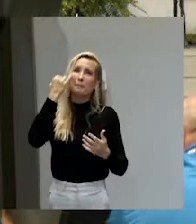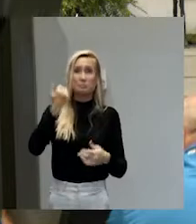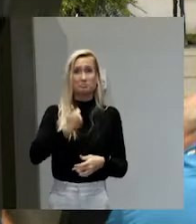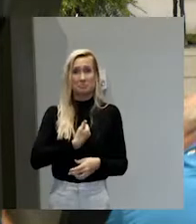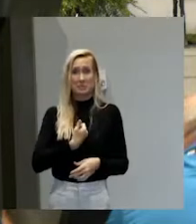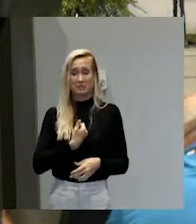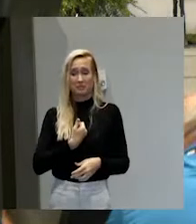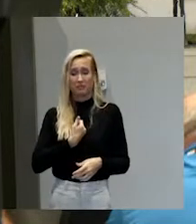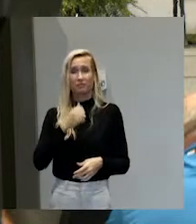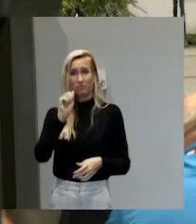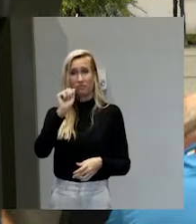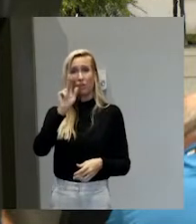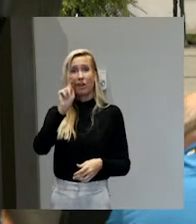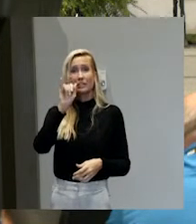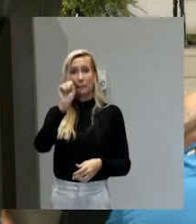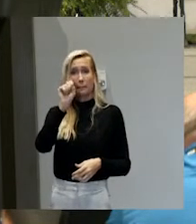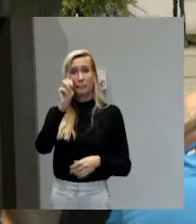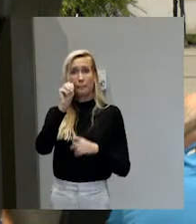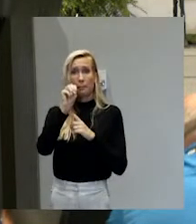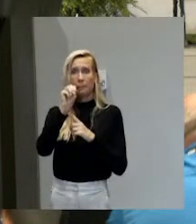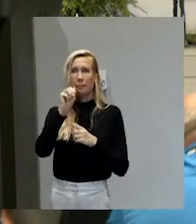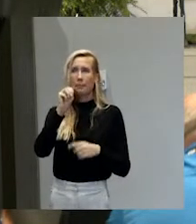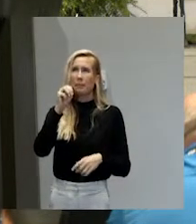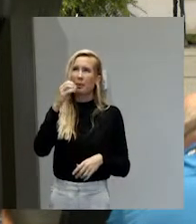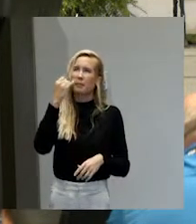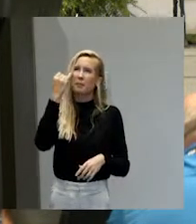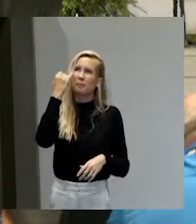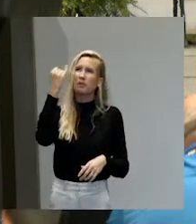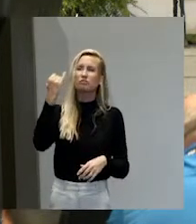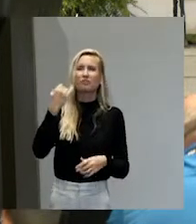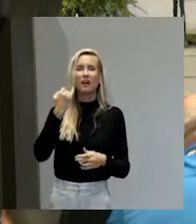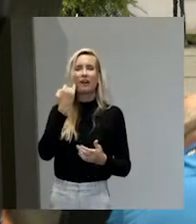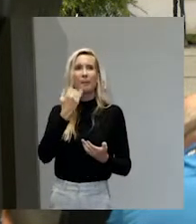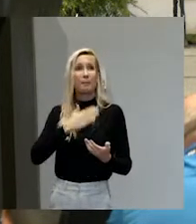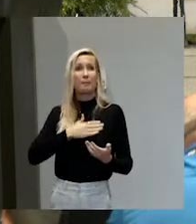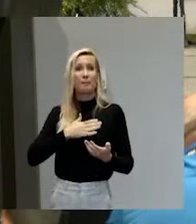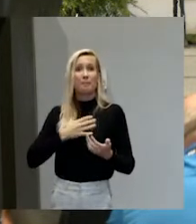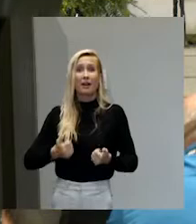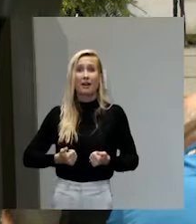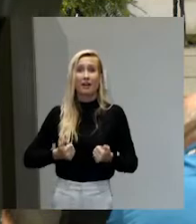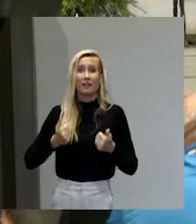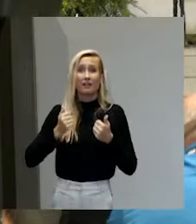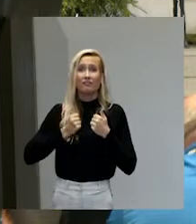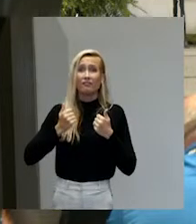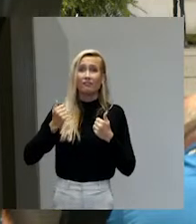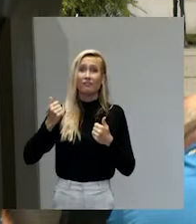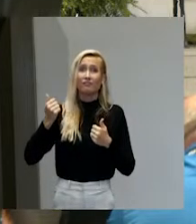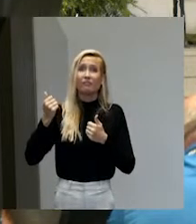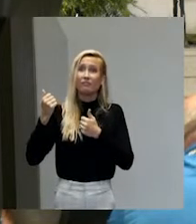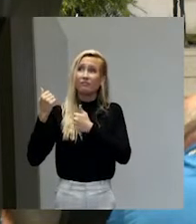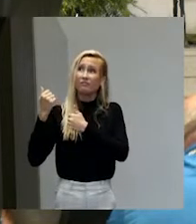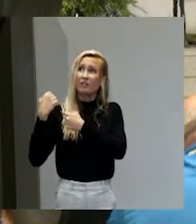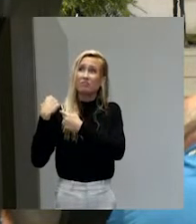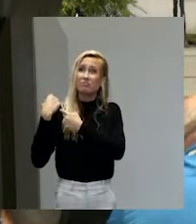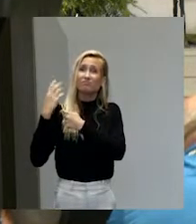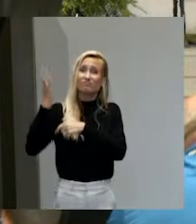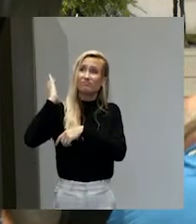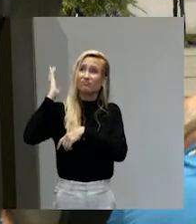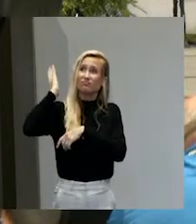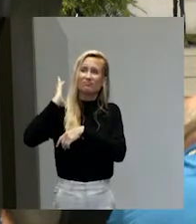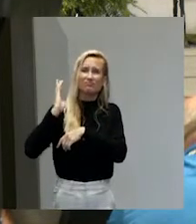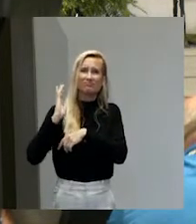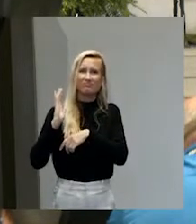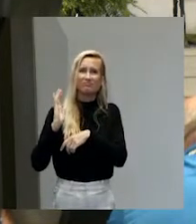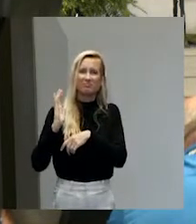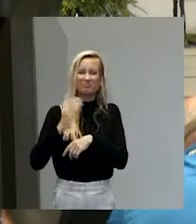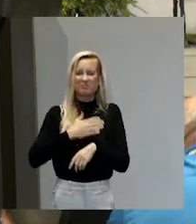to have a different type of, and I went into independent living and I had a caretaker. What if it looked different,